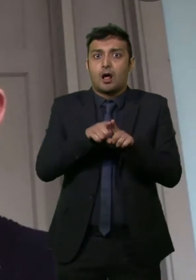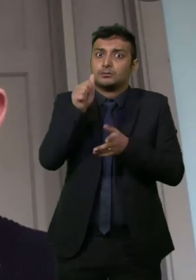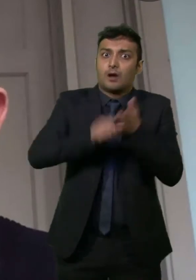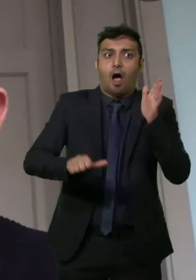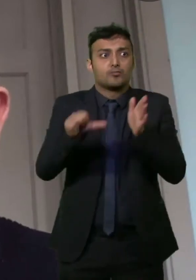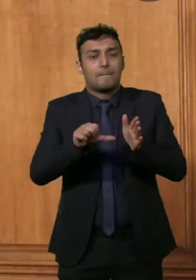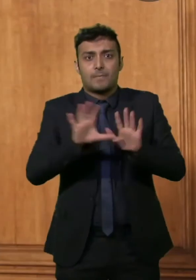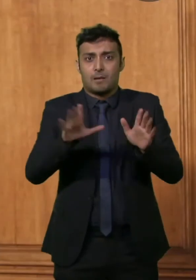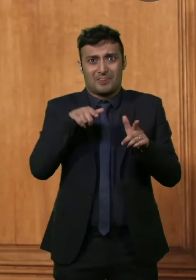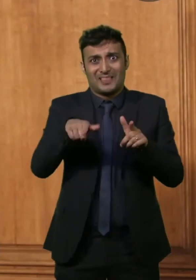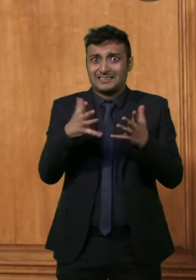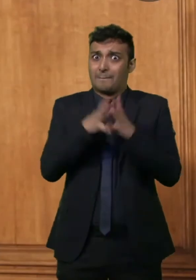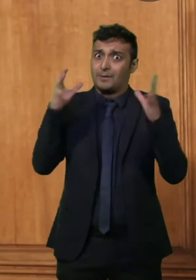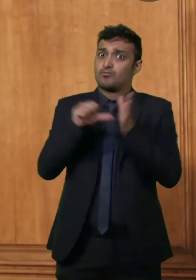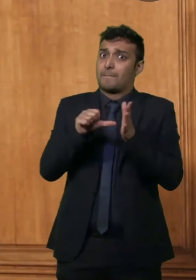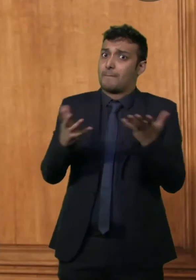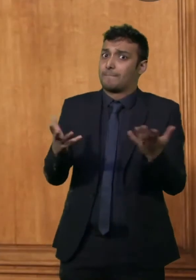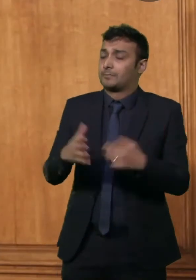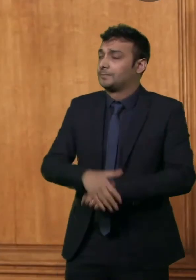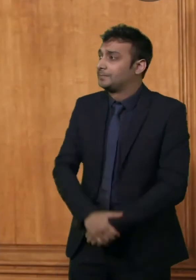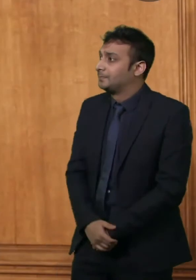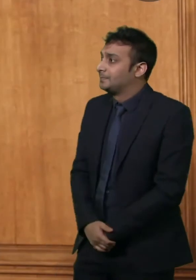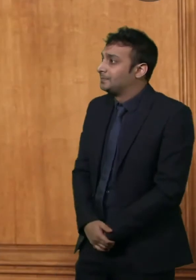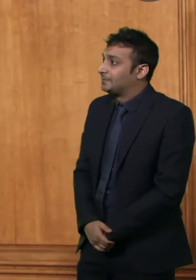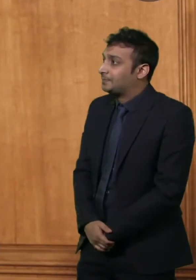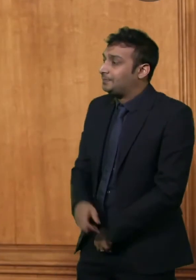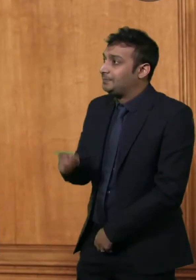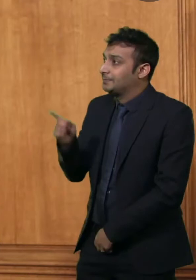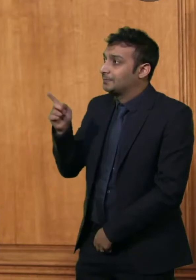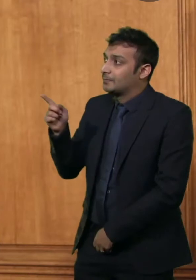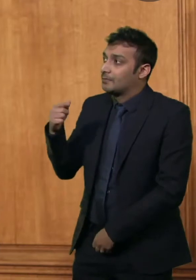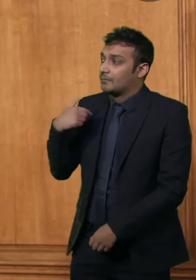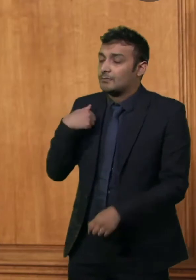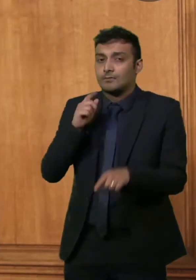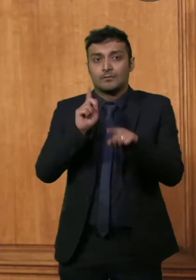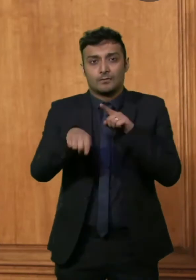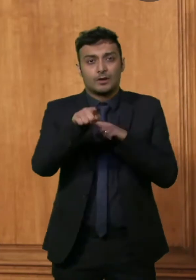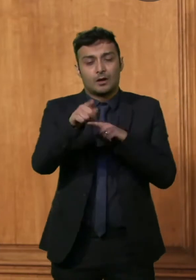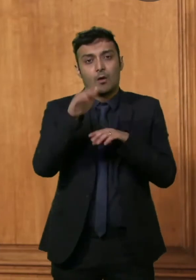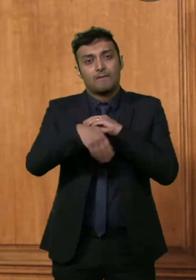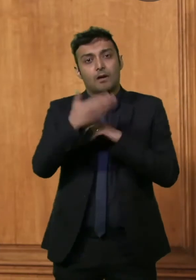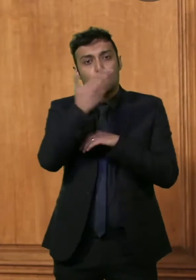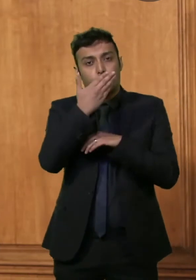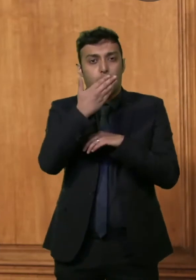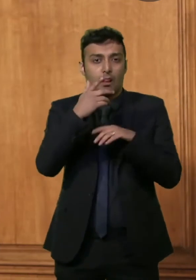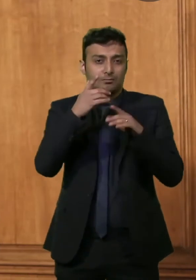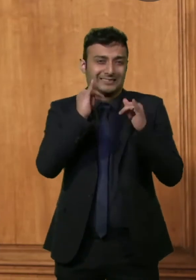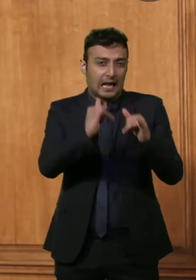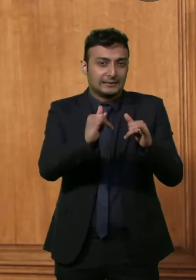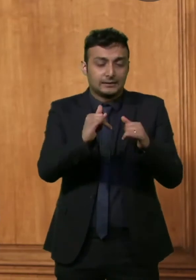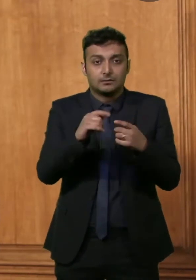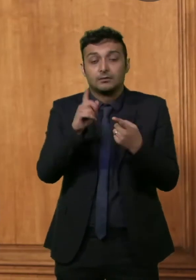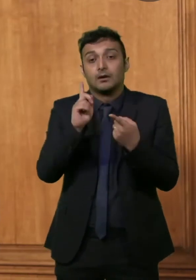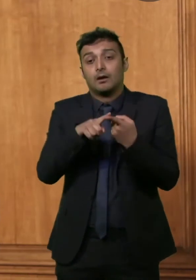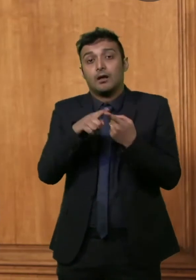I'll start with the school testing response. So I think the first important thing to say is children should always be allowed to come into